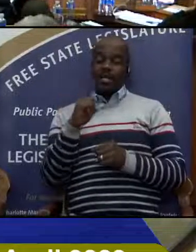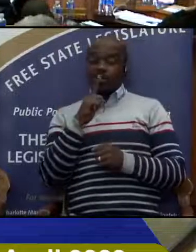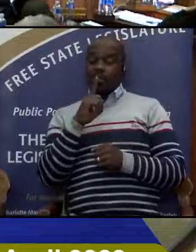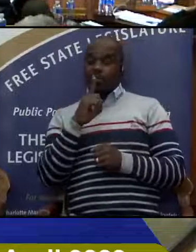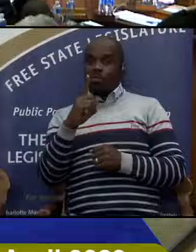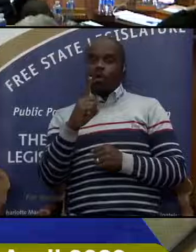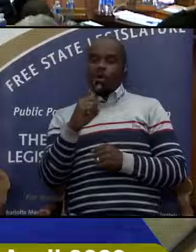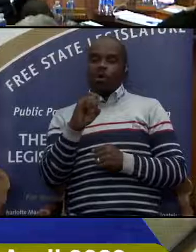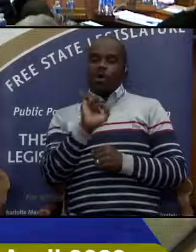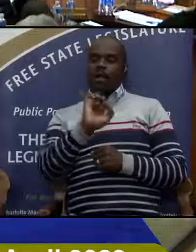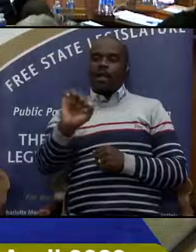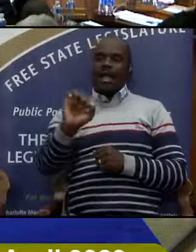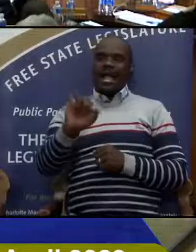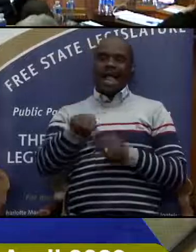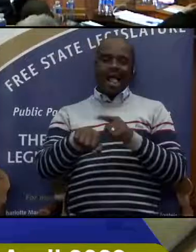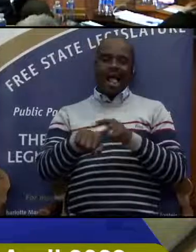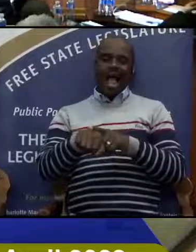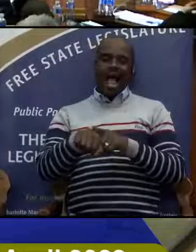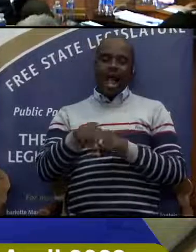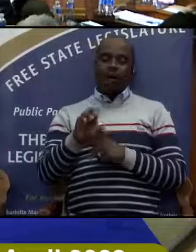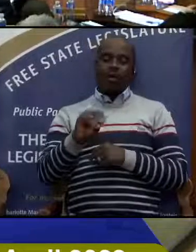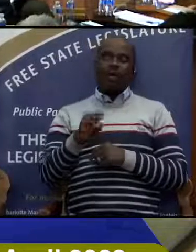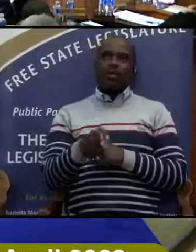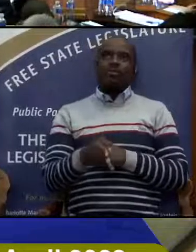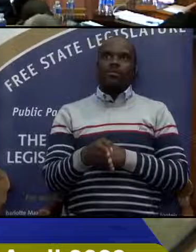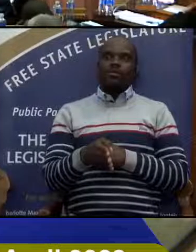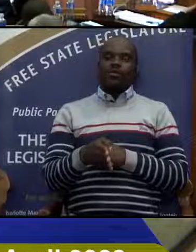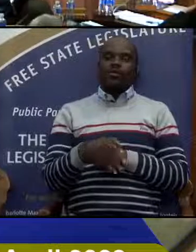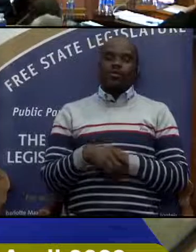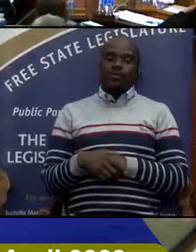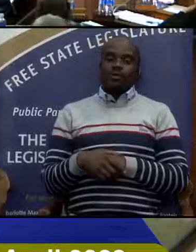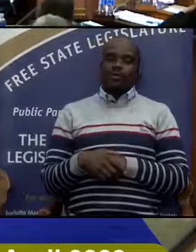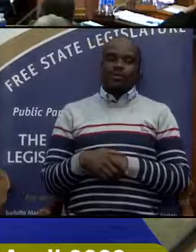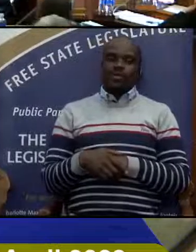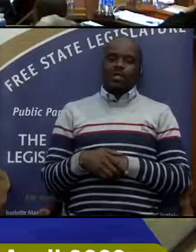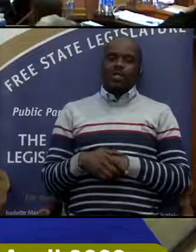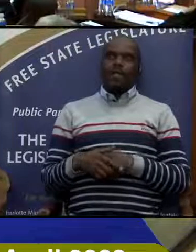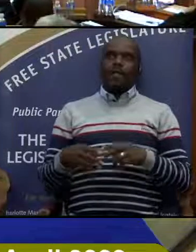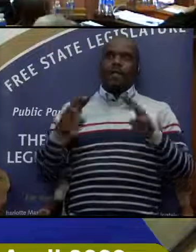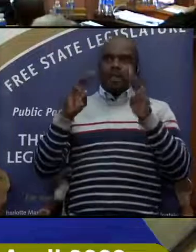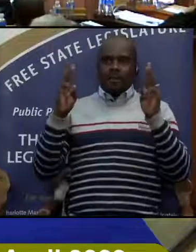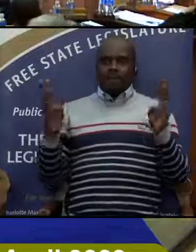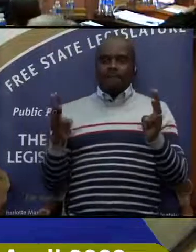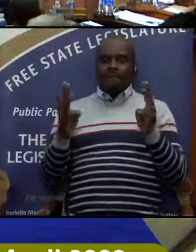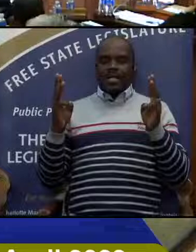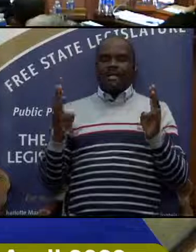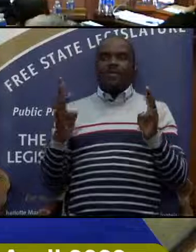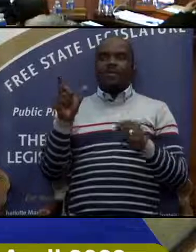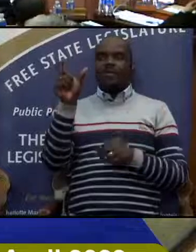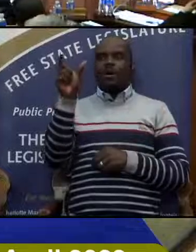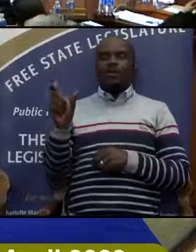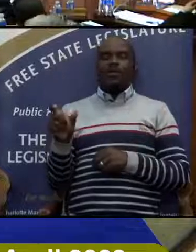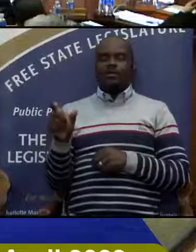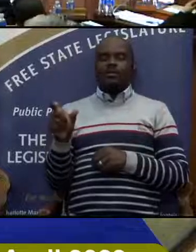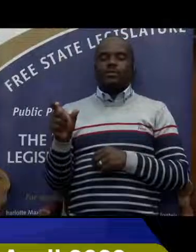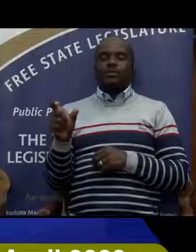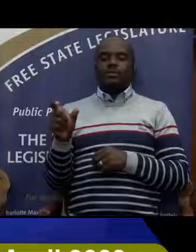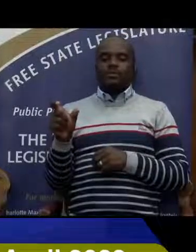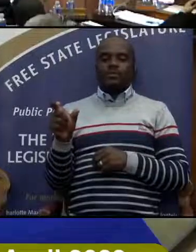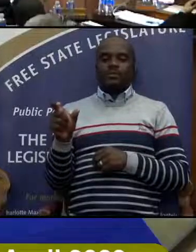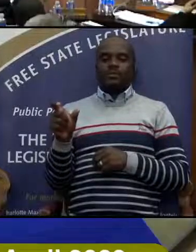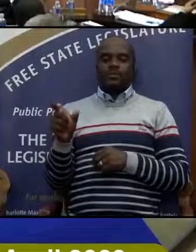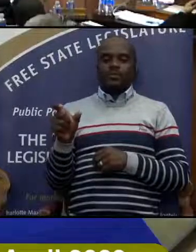cognitive dissonance causes feelings of unease and tension, and people tend to relieve this discomfort by